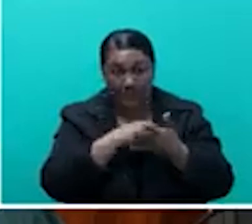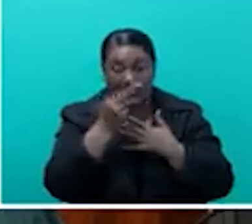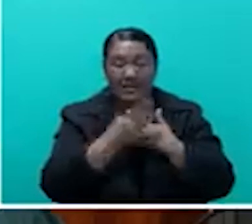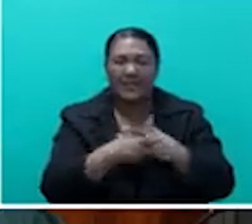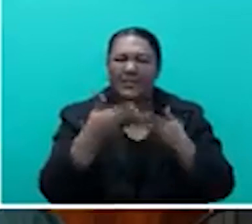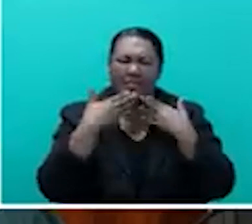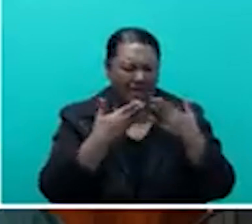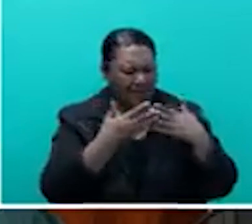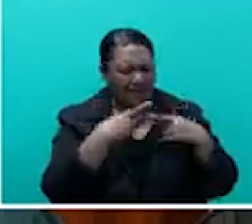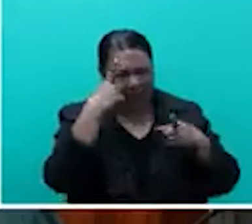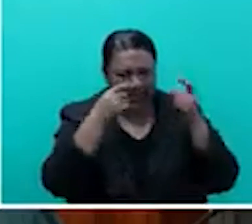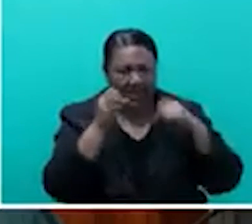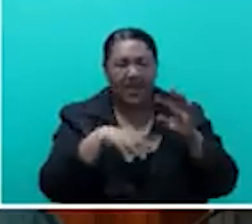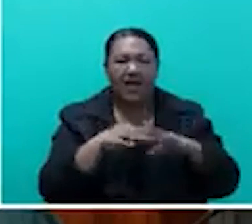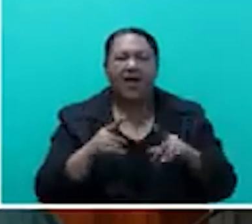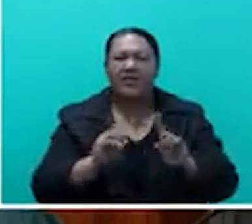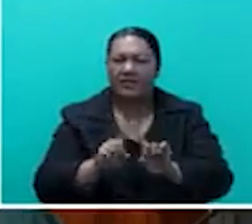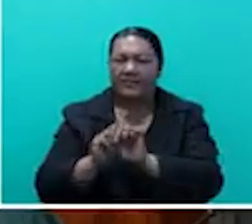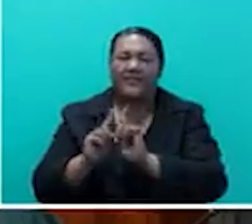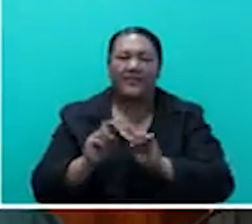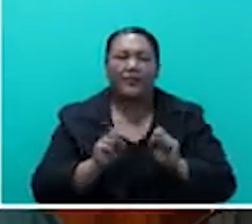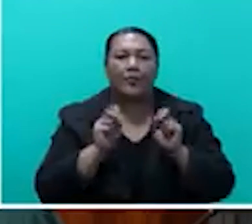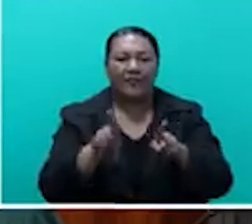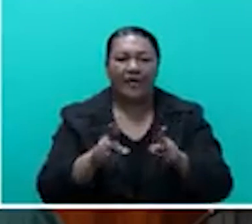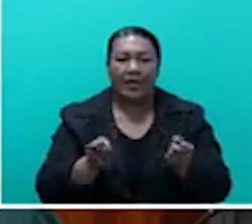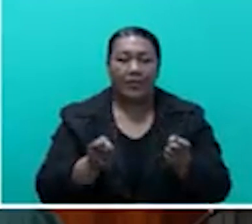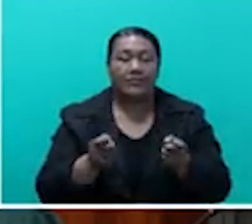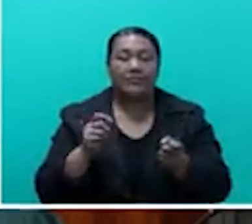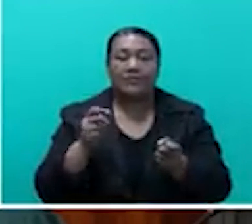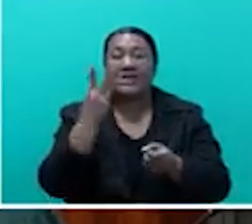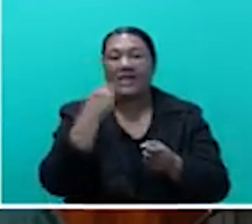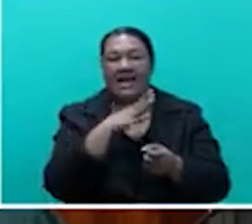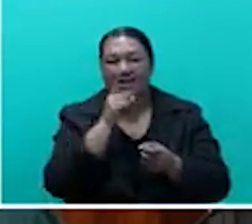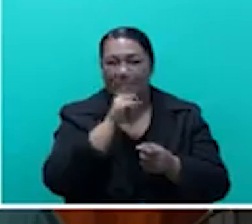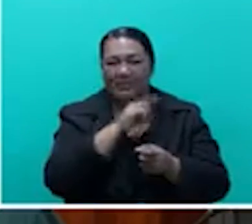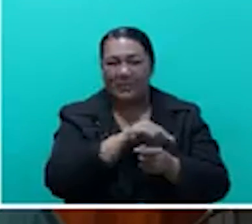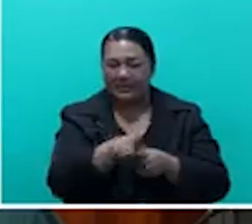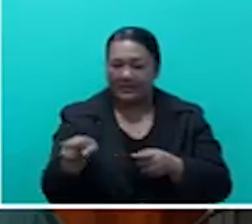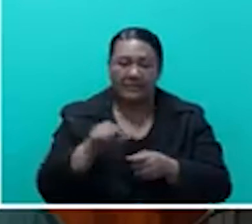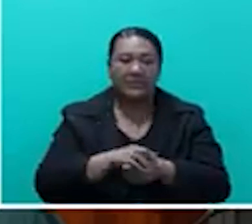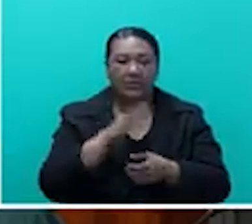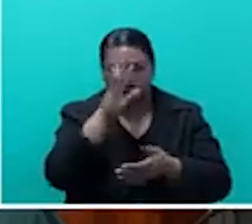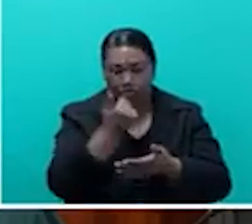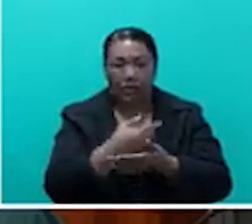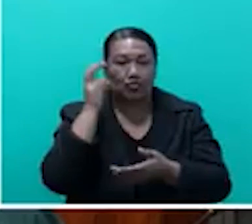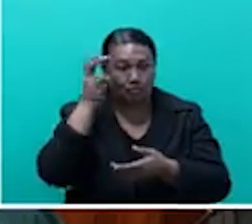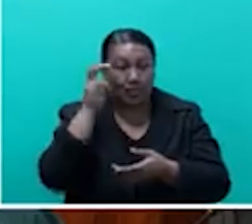employer-based skills qualification scheme will provide opportunity to 300 students to get trained by